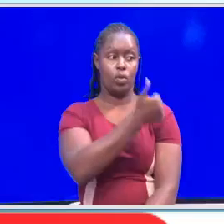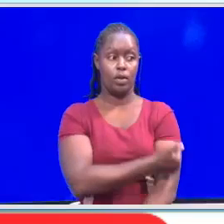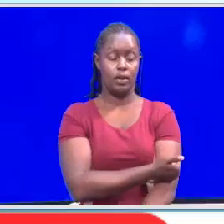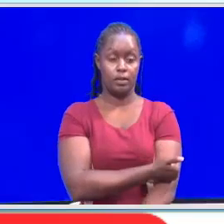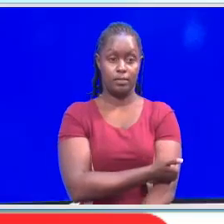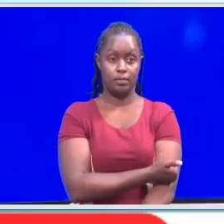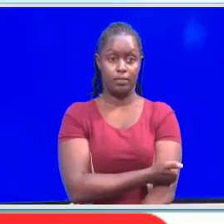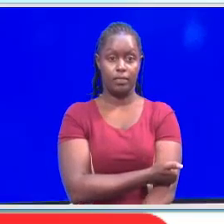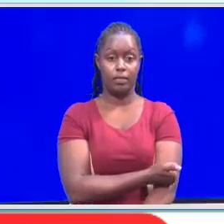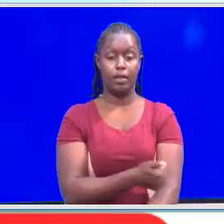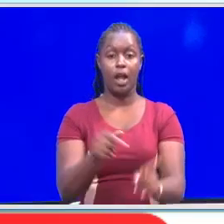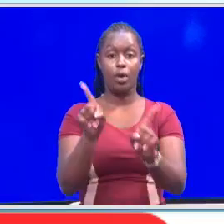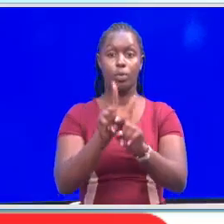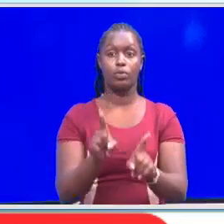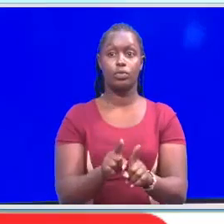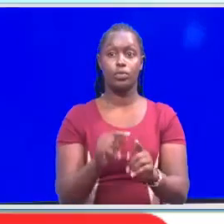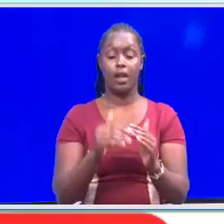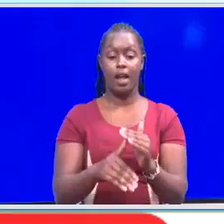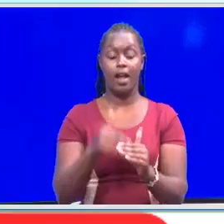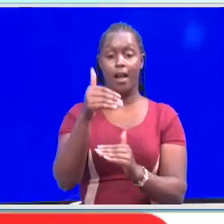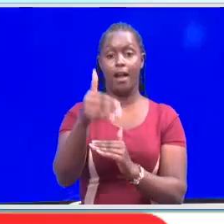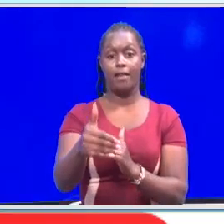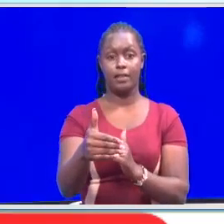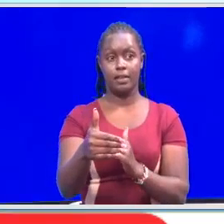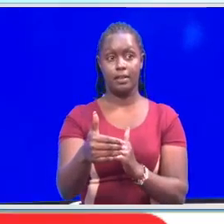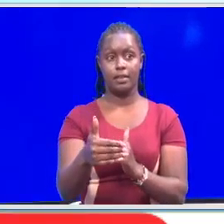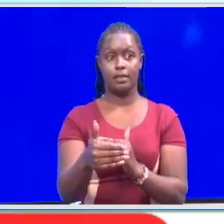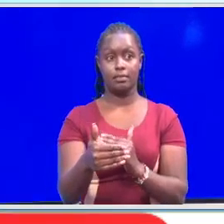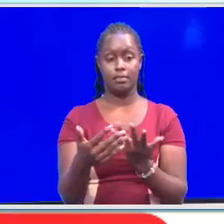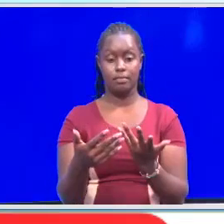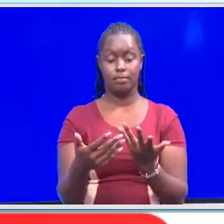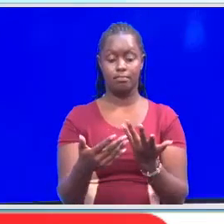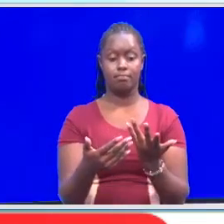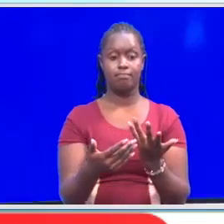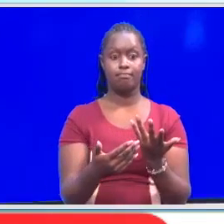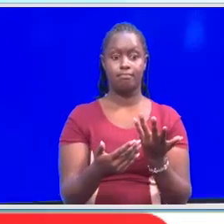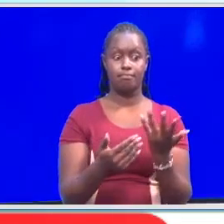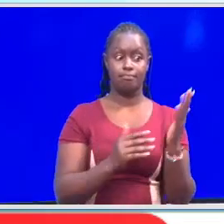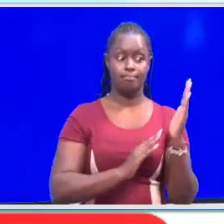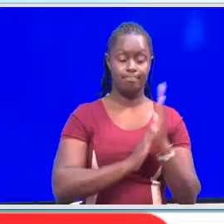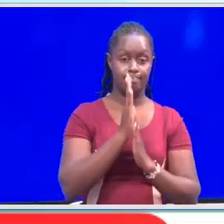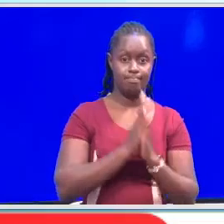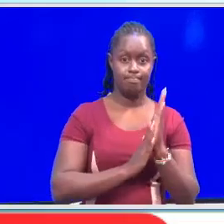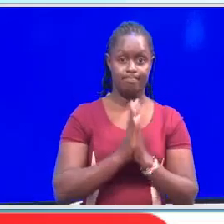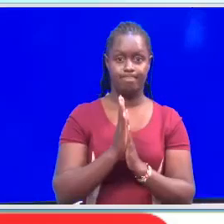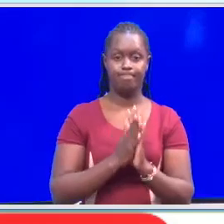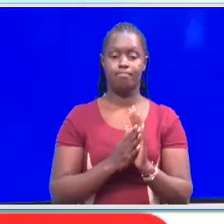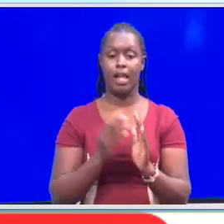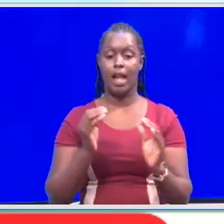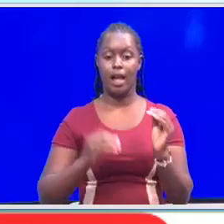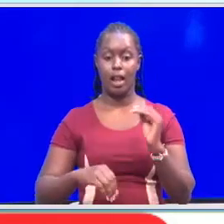And normally after the kind of heated electoral process we had,